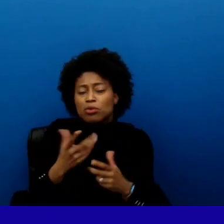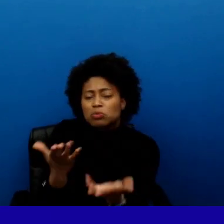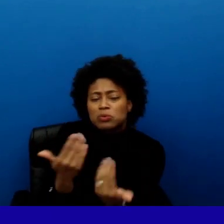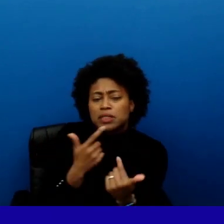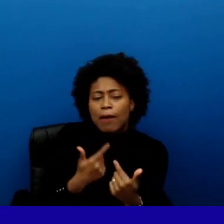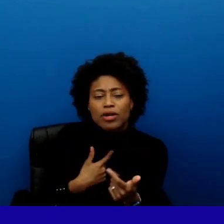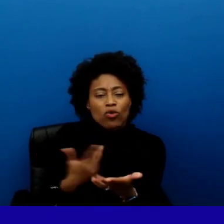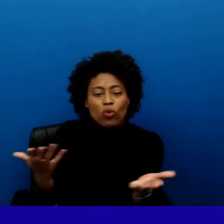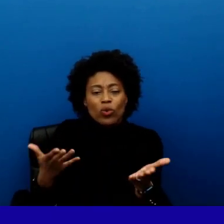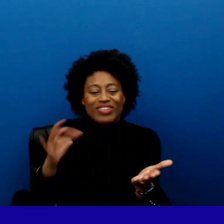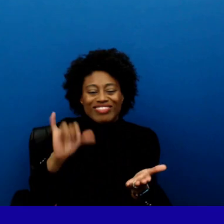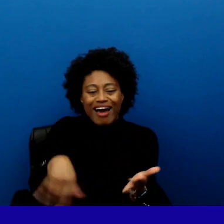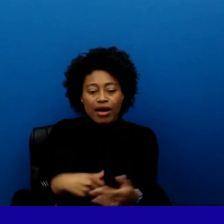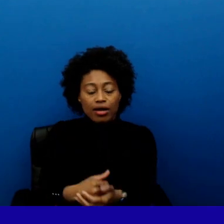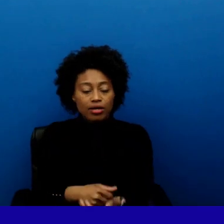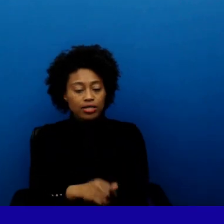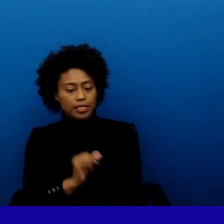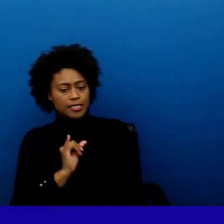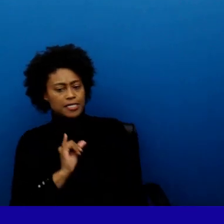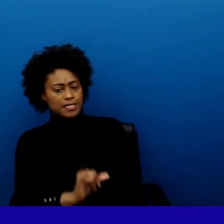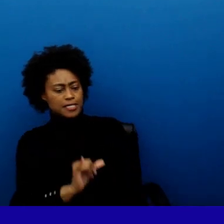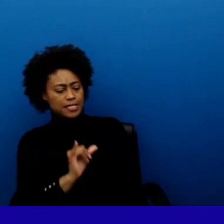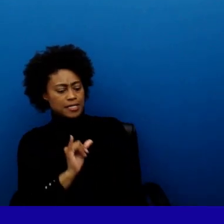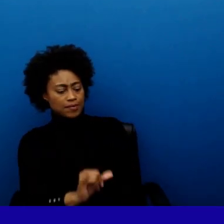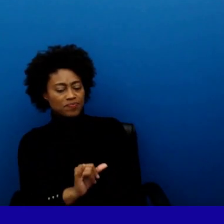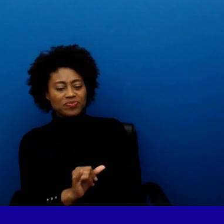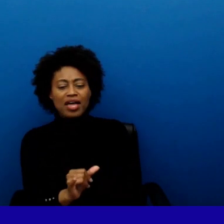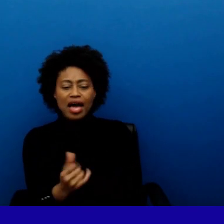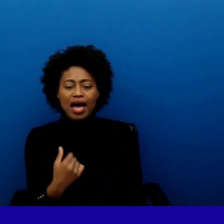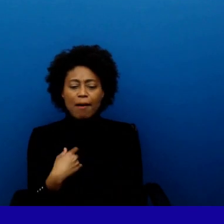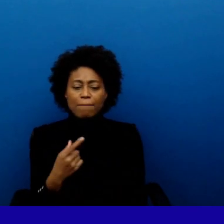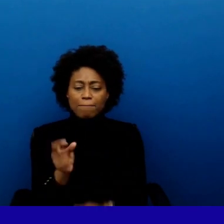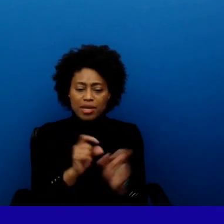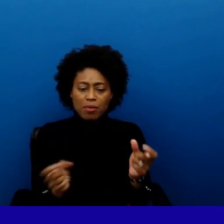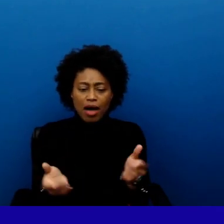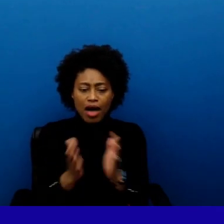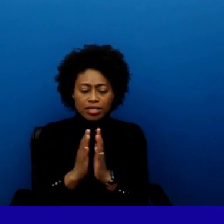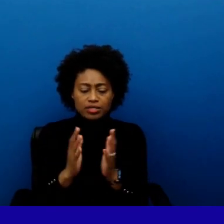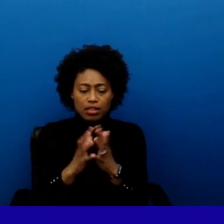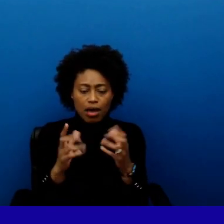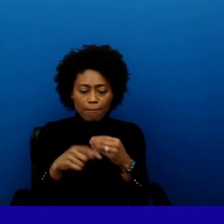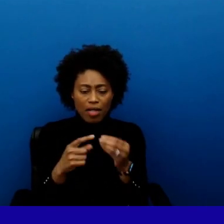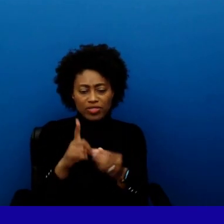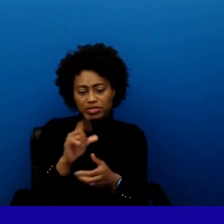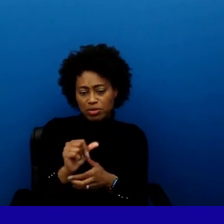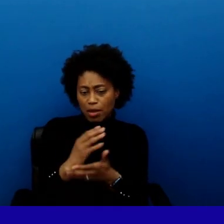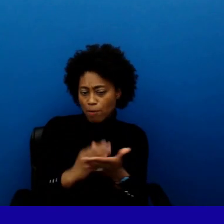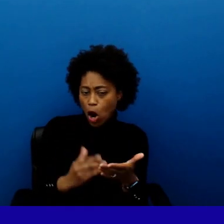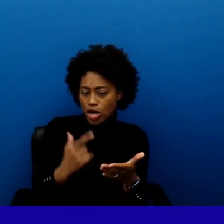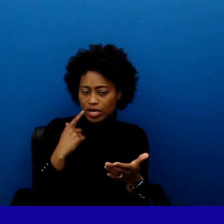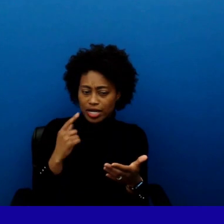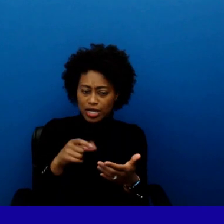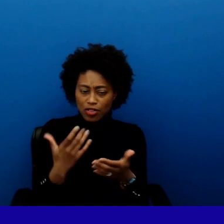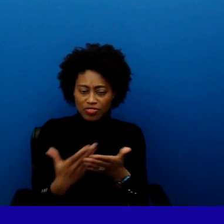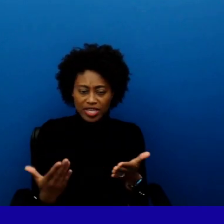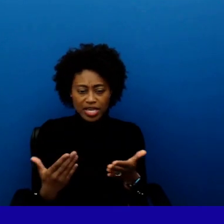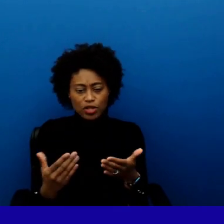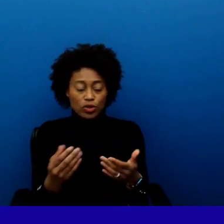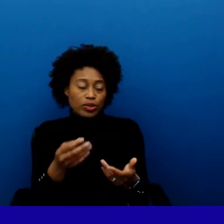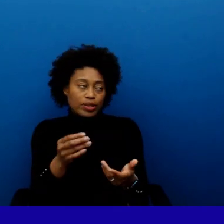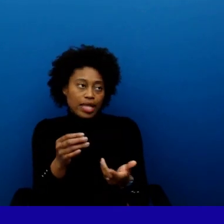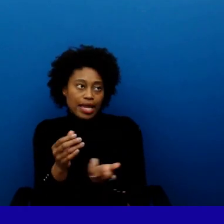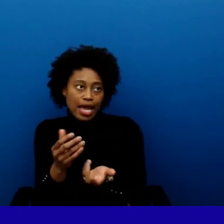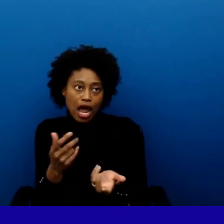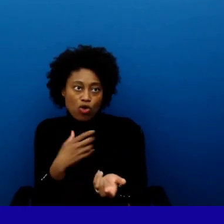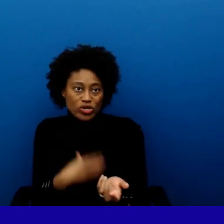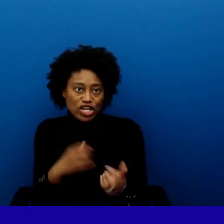to get more folks interested in the book? I get a lot asked about like the disability part of it, but another thing that I wish I got to